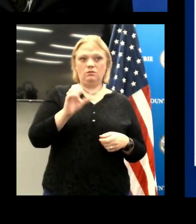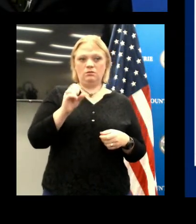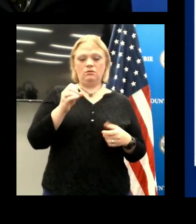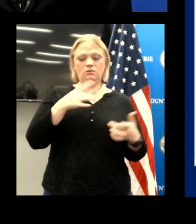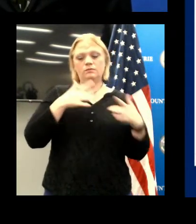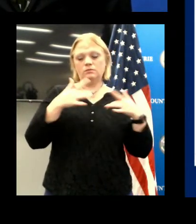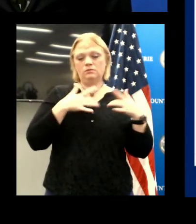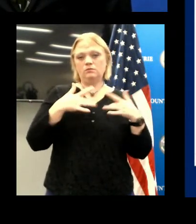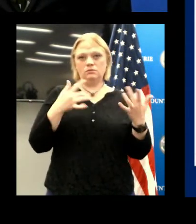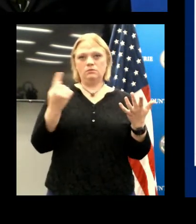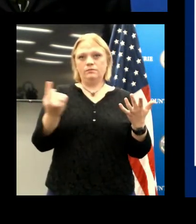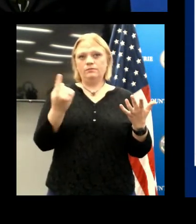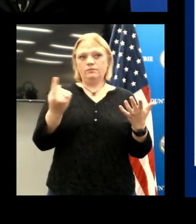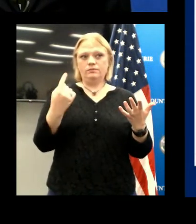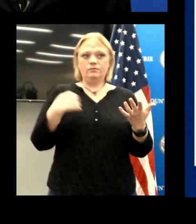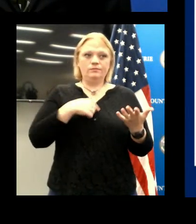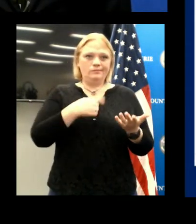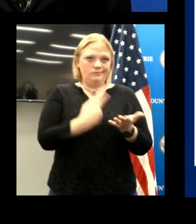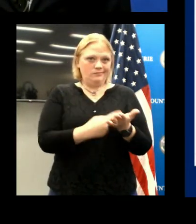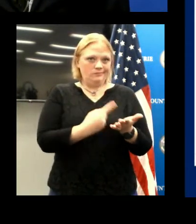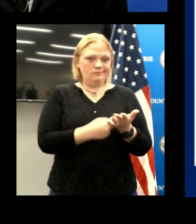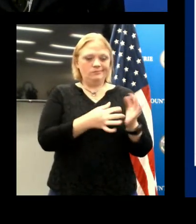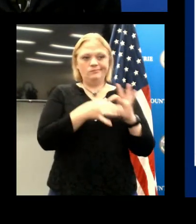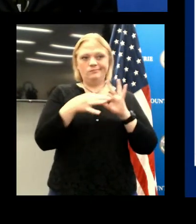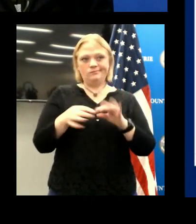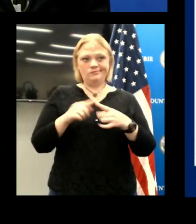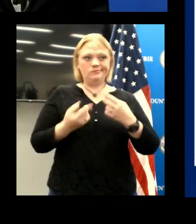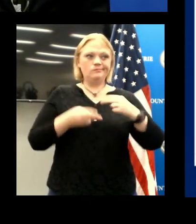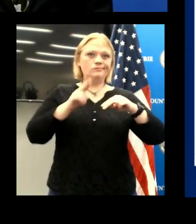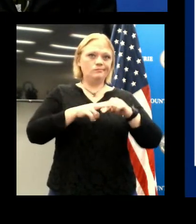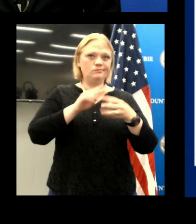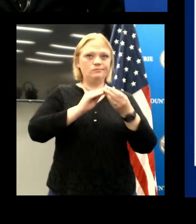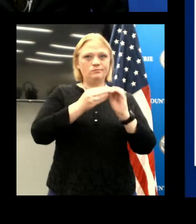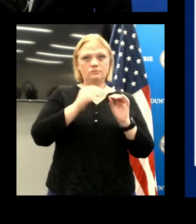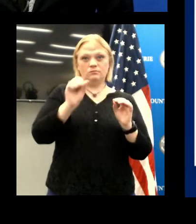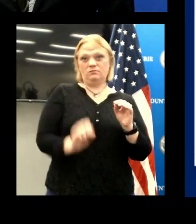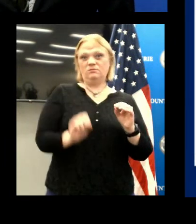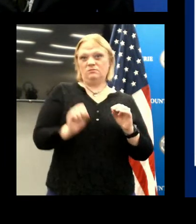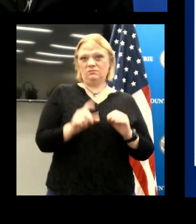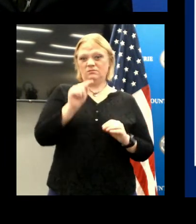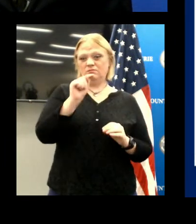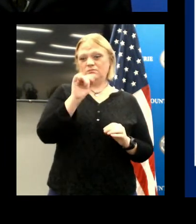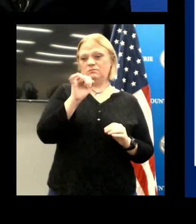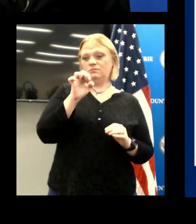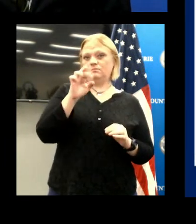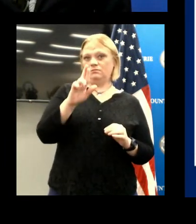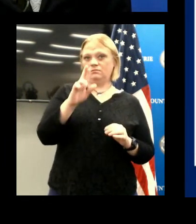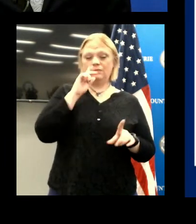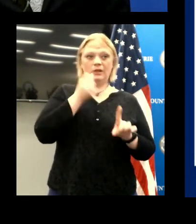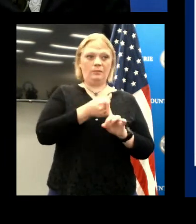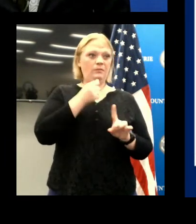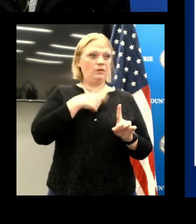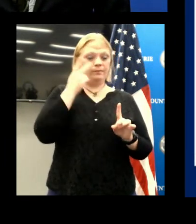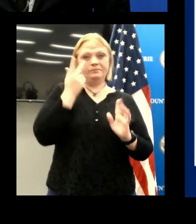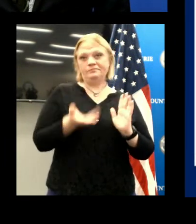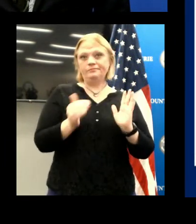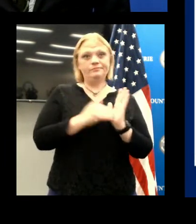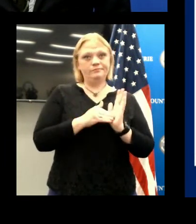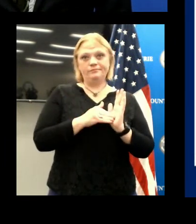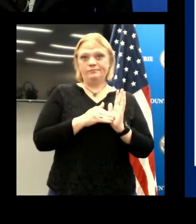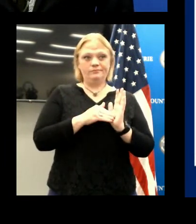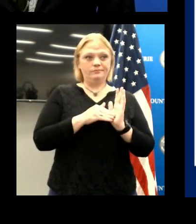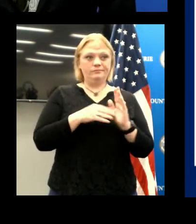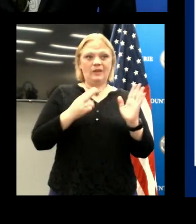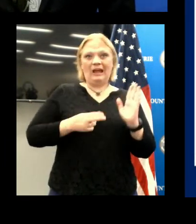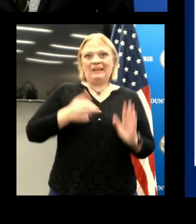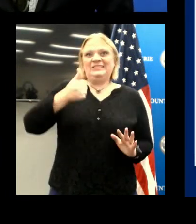concerning, and it is something that we've been talking about with regards to the increased rates in the southern tier and the impact it would have. And we're seeing, once again, the